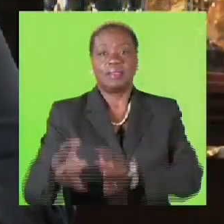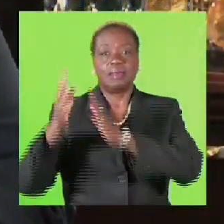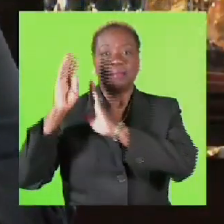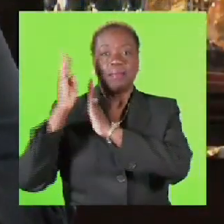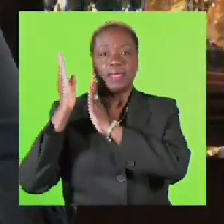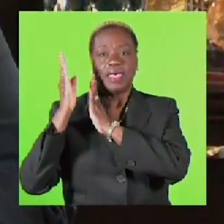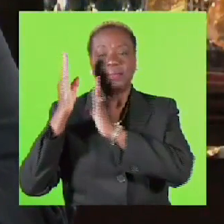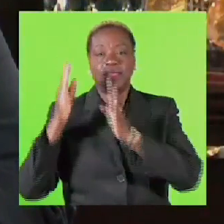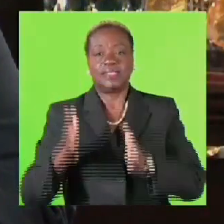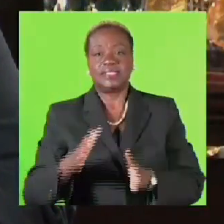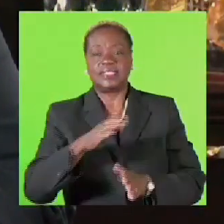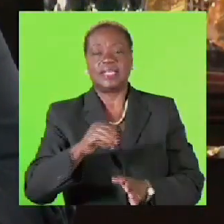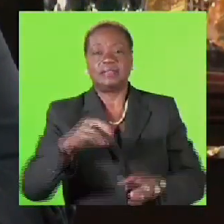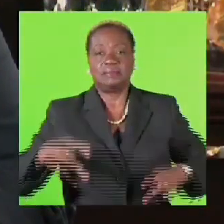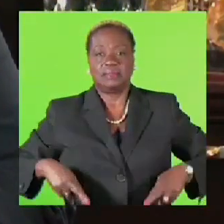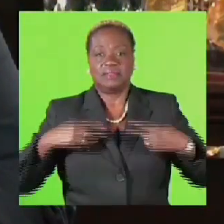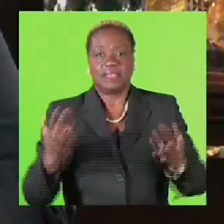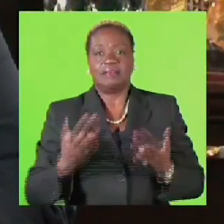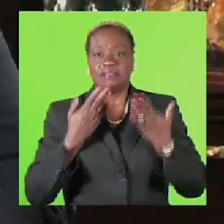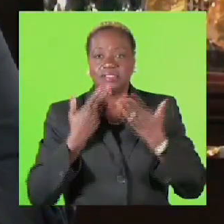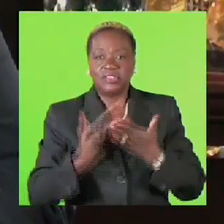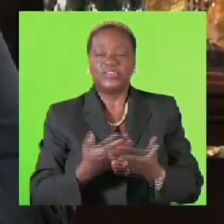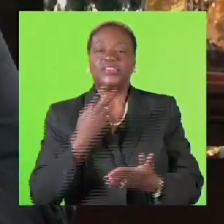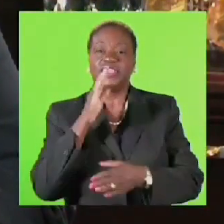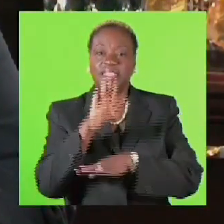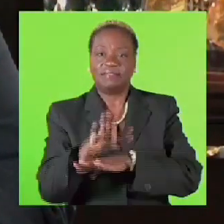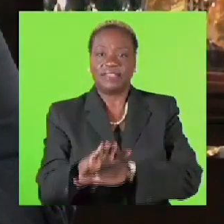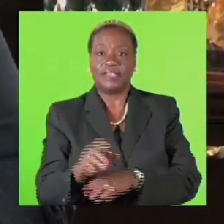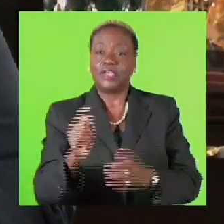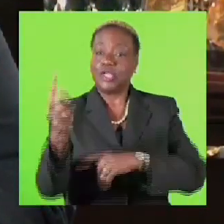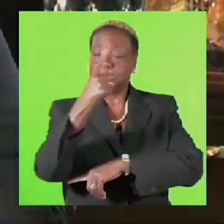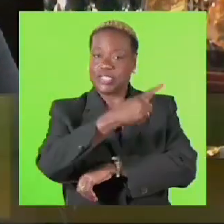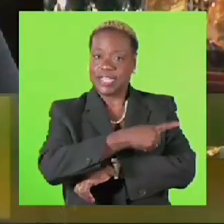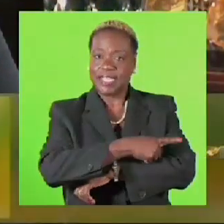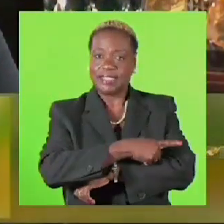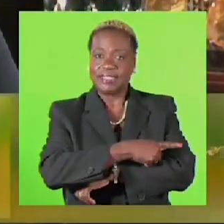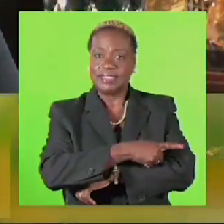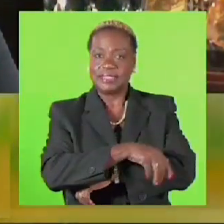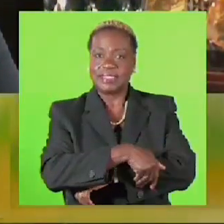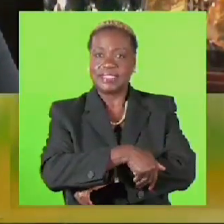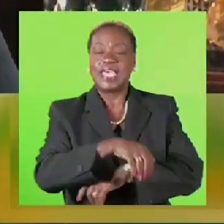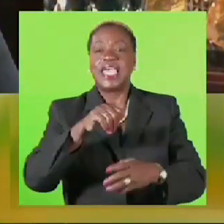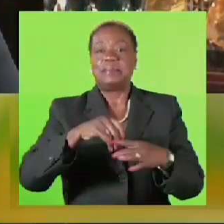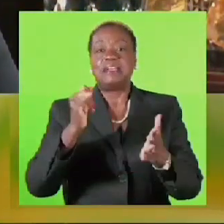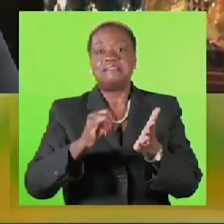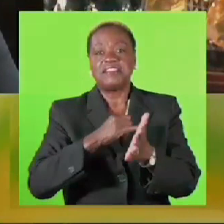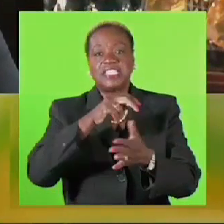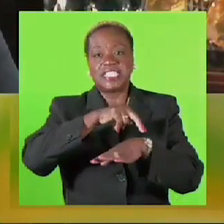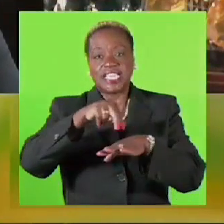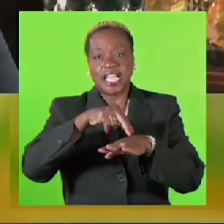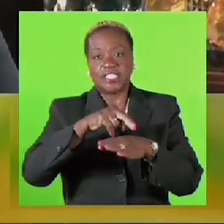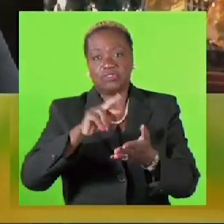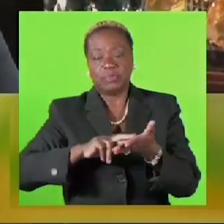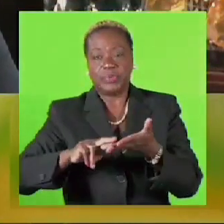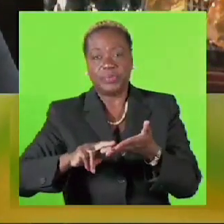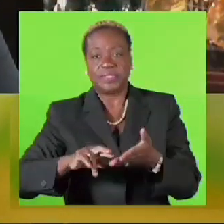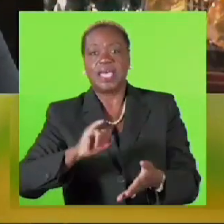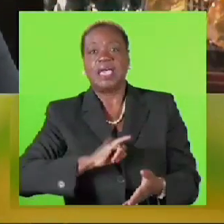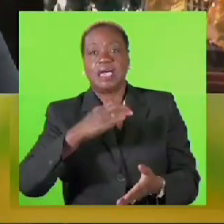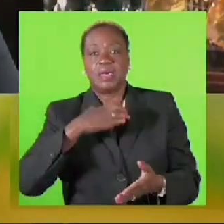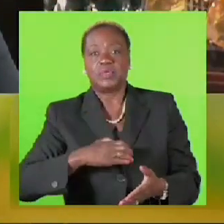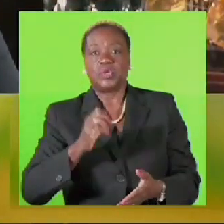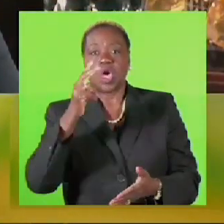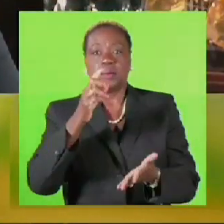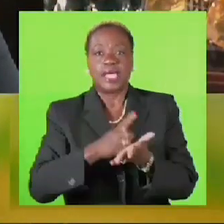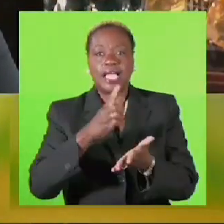Fellow Bahamians and residents, good evening. Tonight, in my first national report, I wish to update